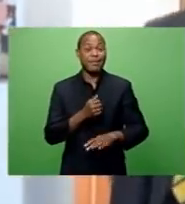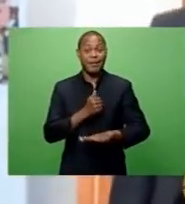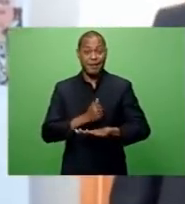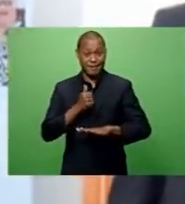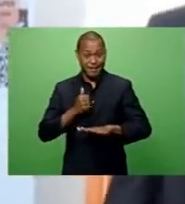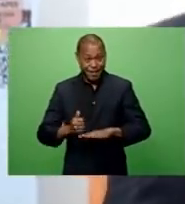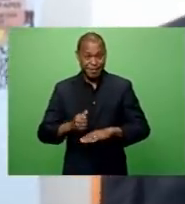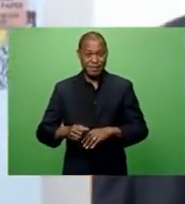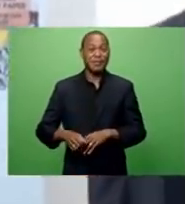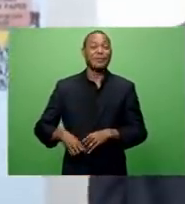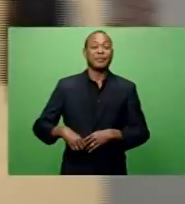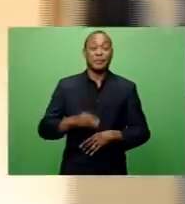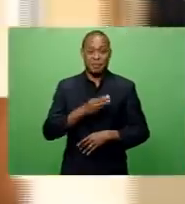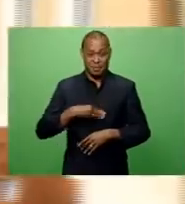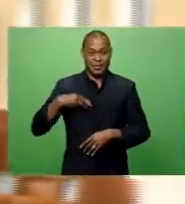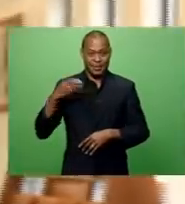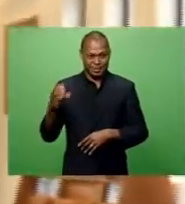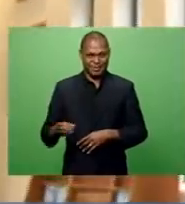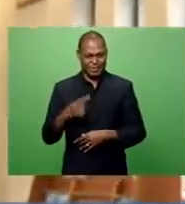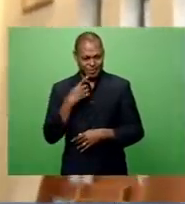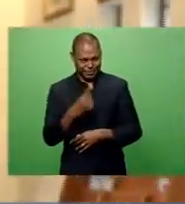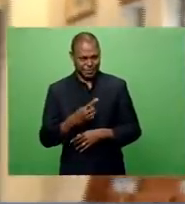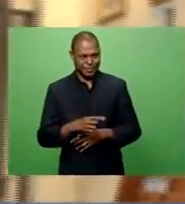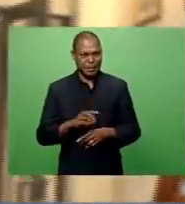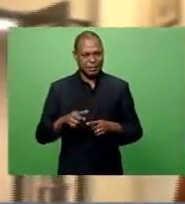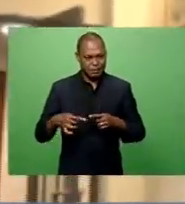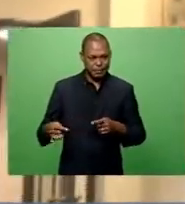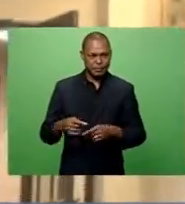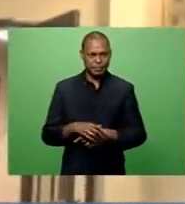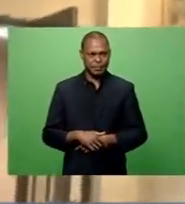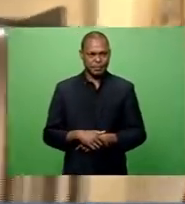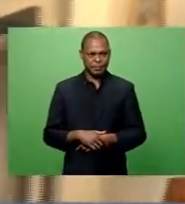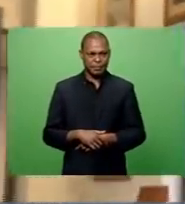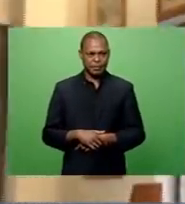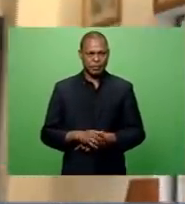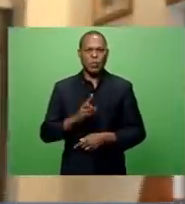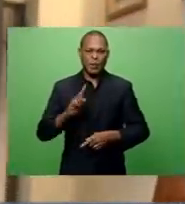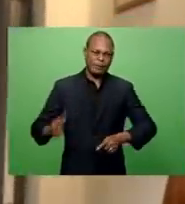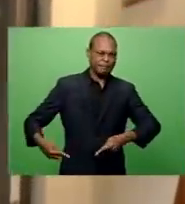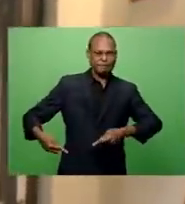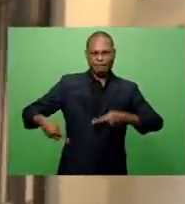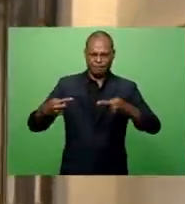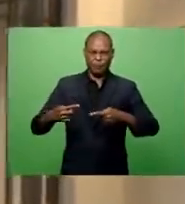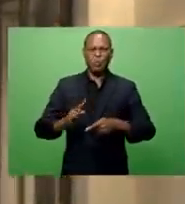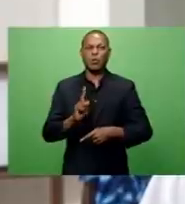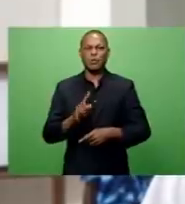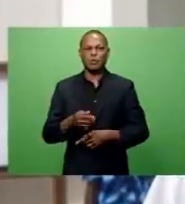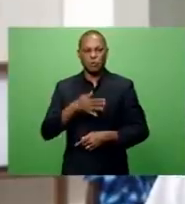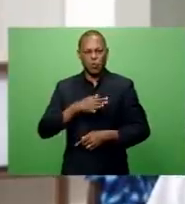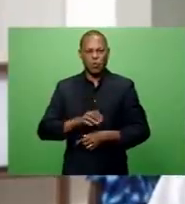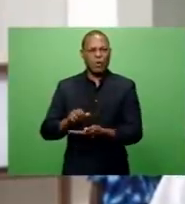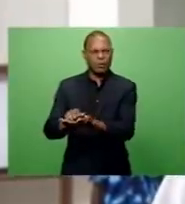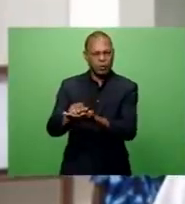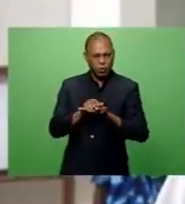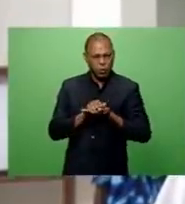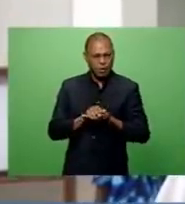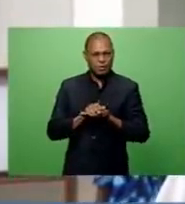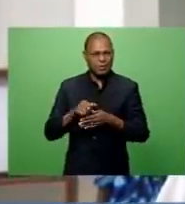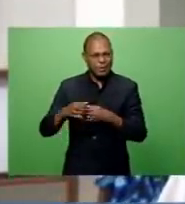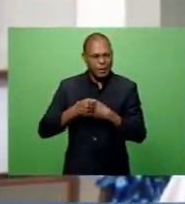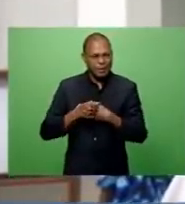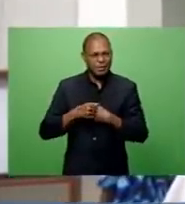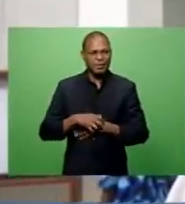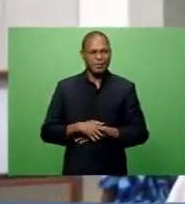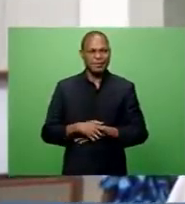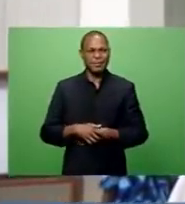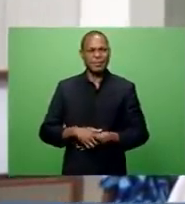swipe at Nawaikula. Absurd and ridiculous, especially when you're talking about trying to preserve democracy. Everyone needs